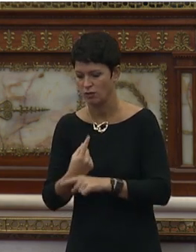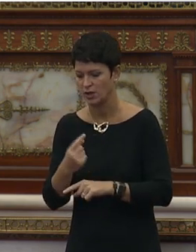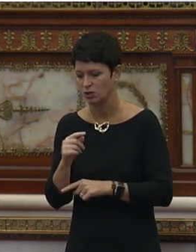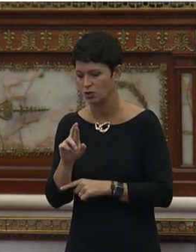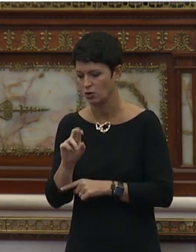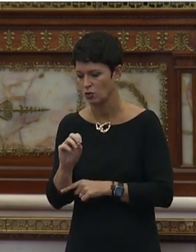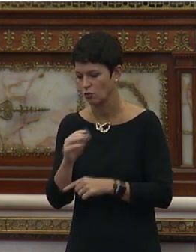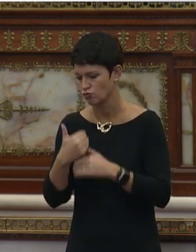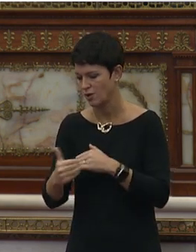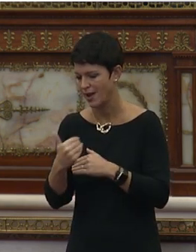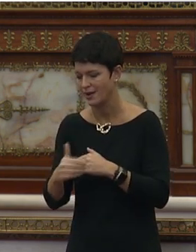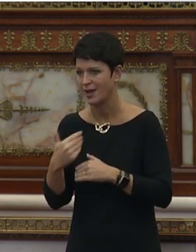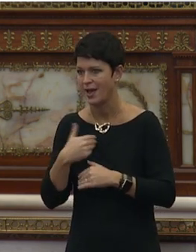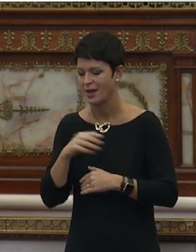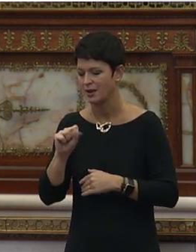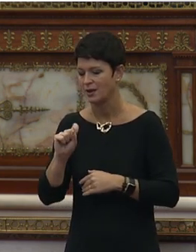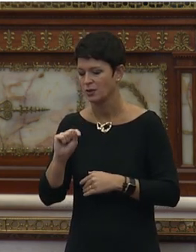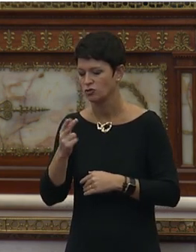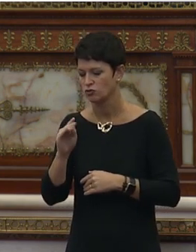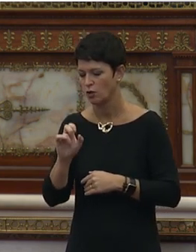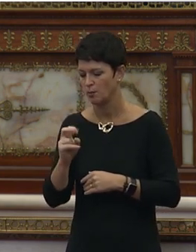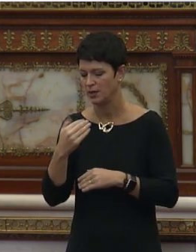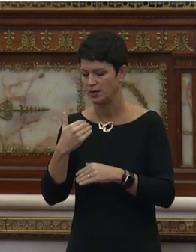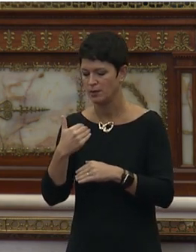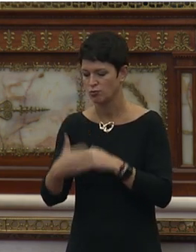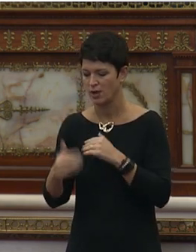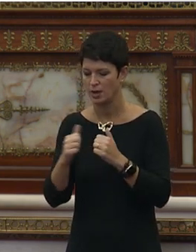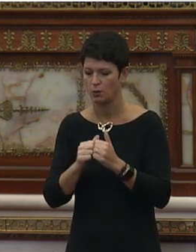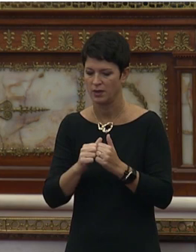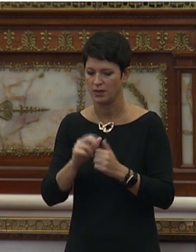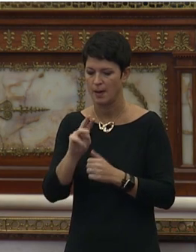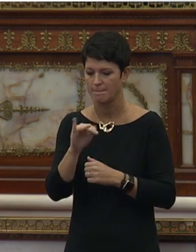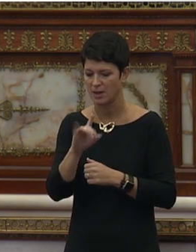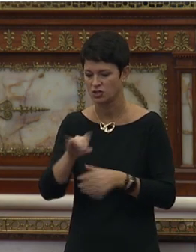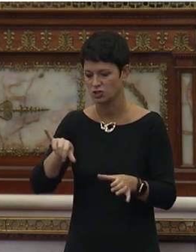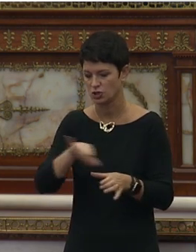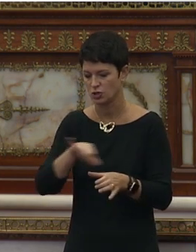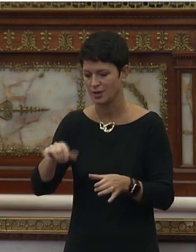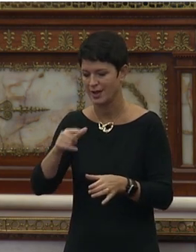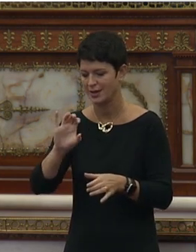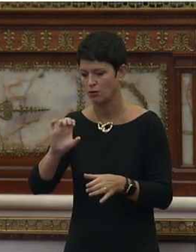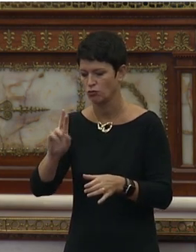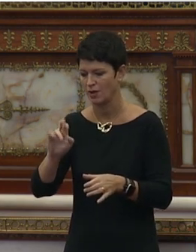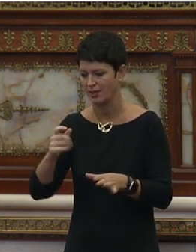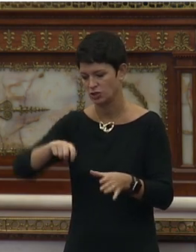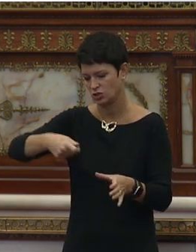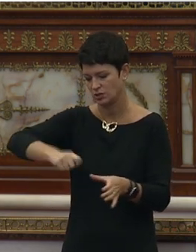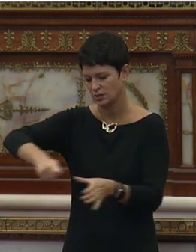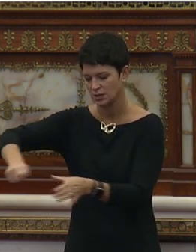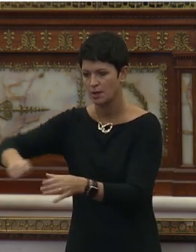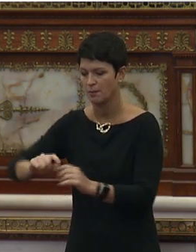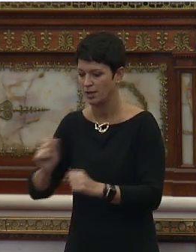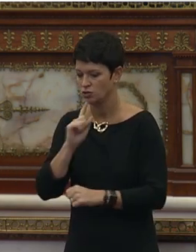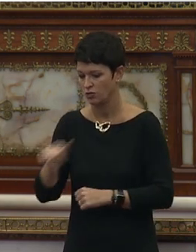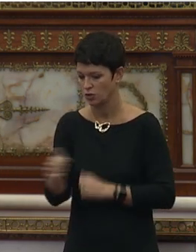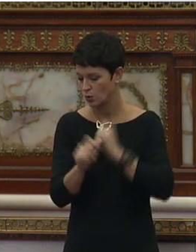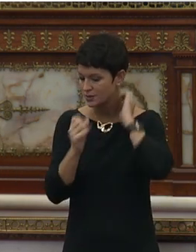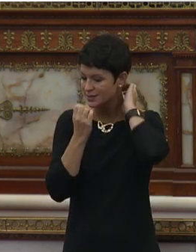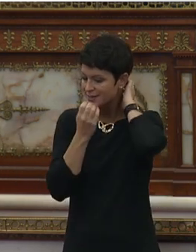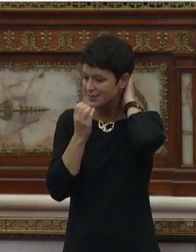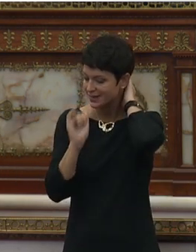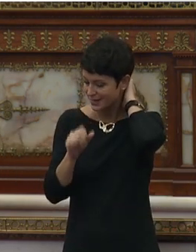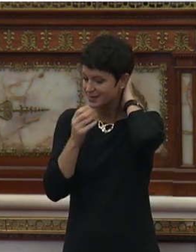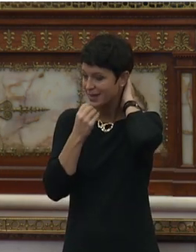had the Stroman bread with mustard and relish, but made sure those kids were able to eat.